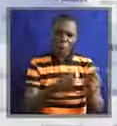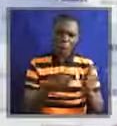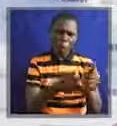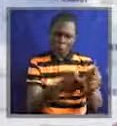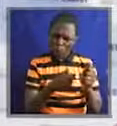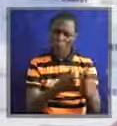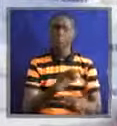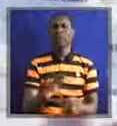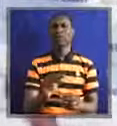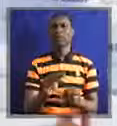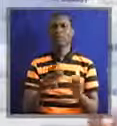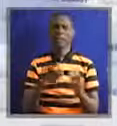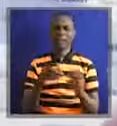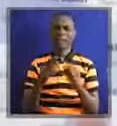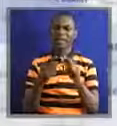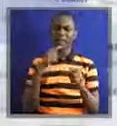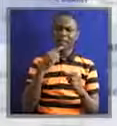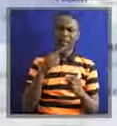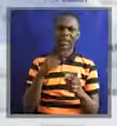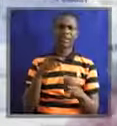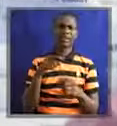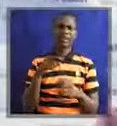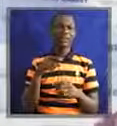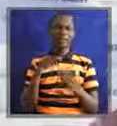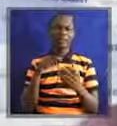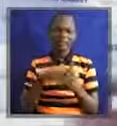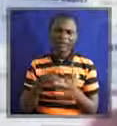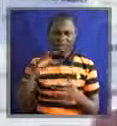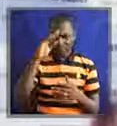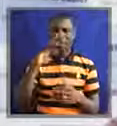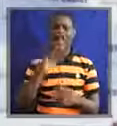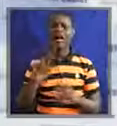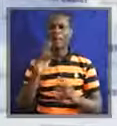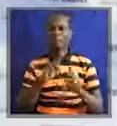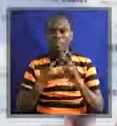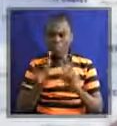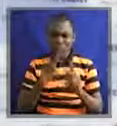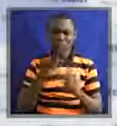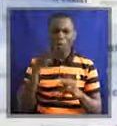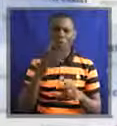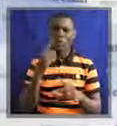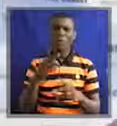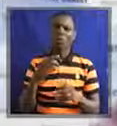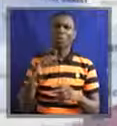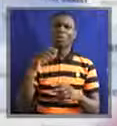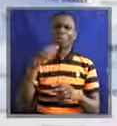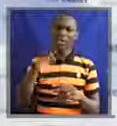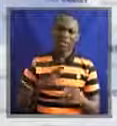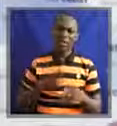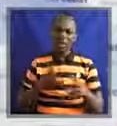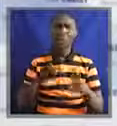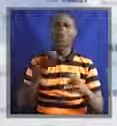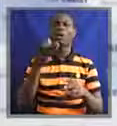mwachi na so odi wo mwachi ade wo kan no se wenum ene onyankopon enkrofo a wo mo eka